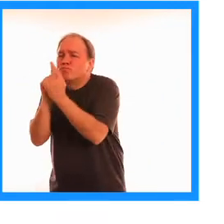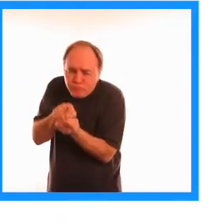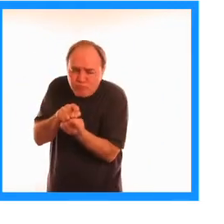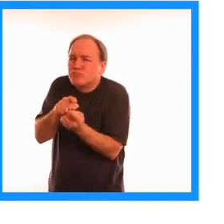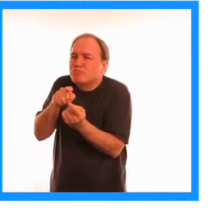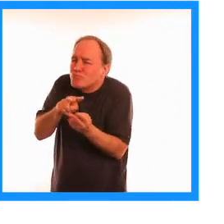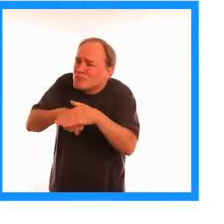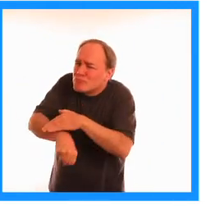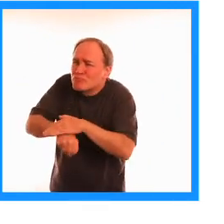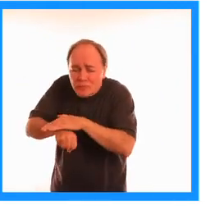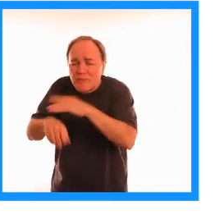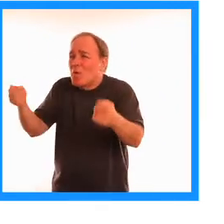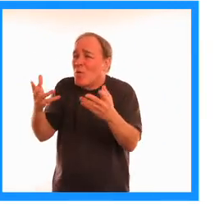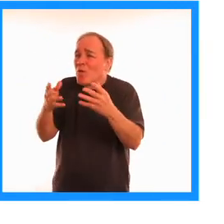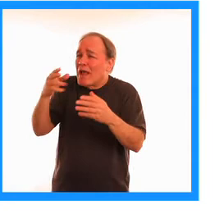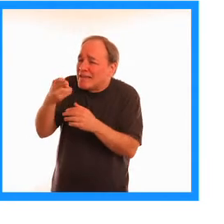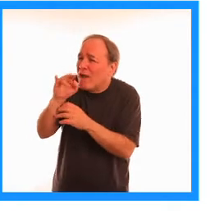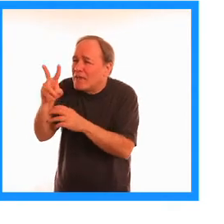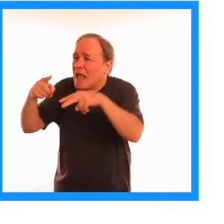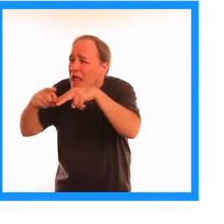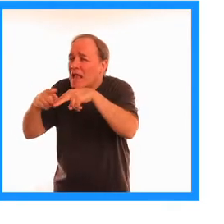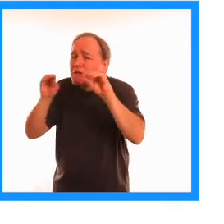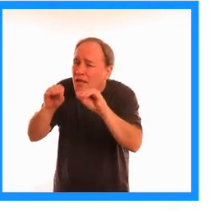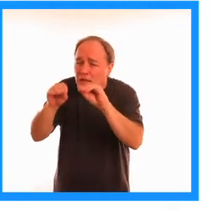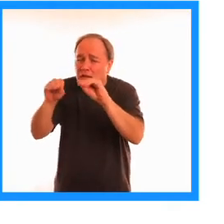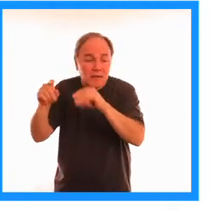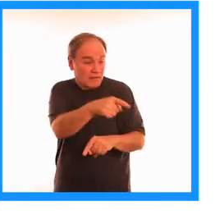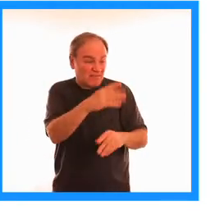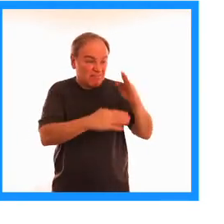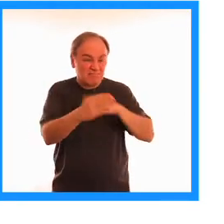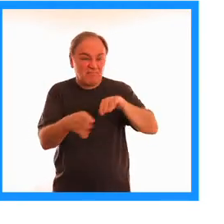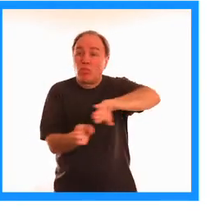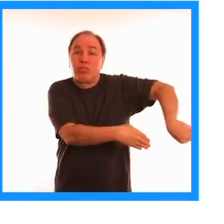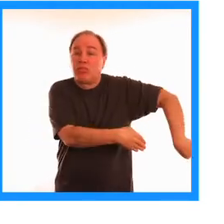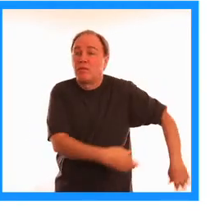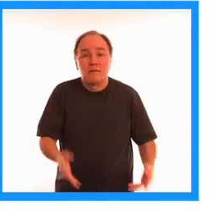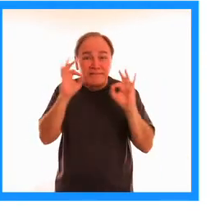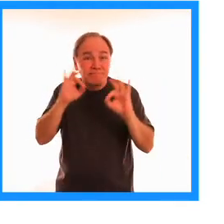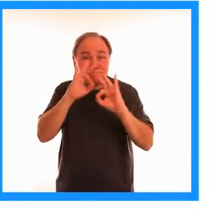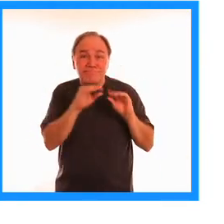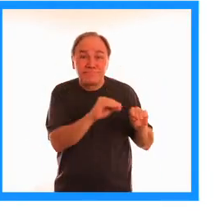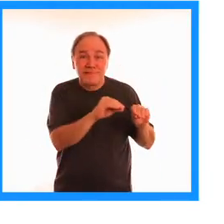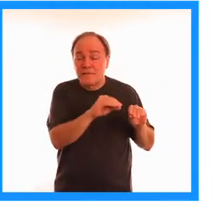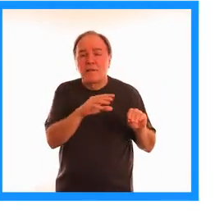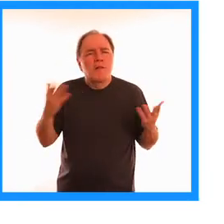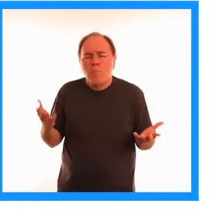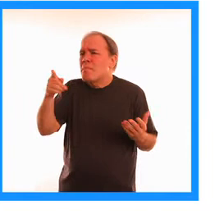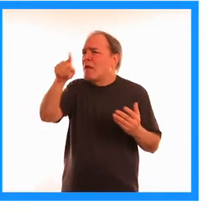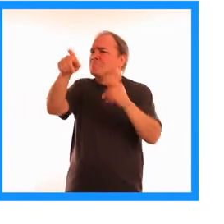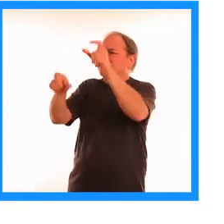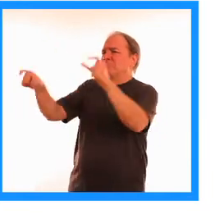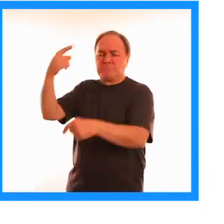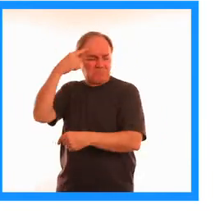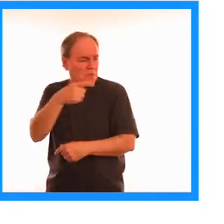researchers characterize these measures as being in competition for resources, they perpetuate discrimination and inequity. Healthcare services available